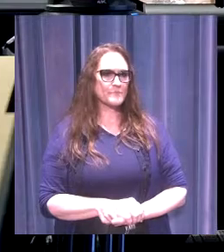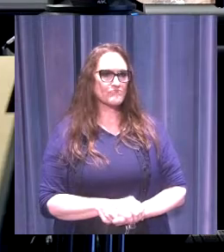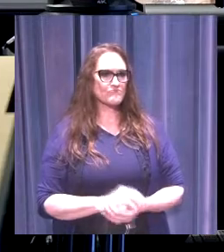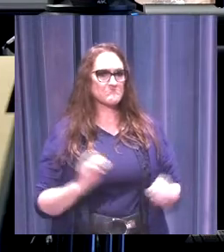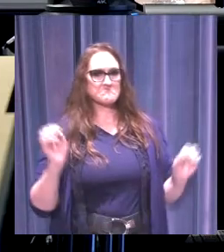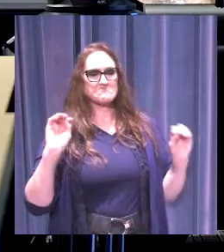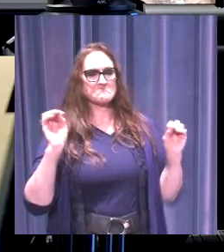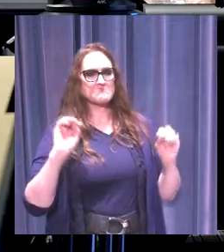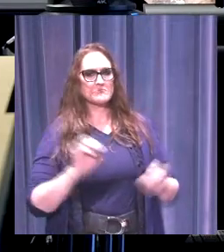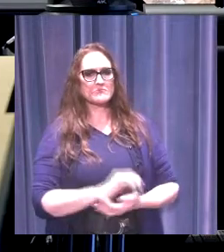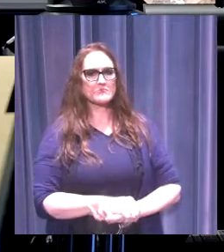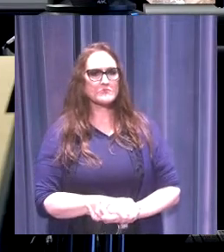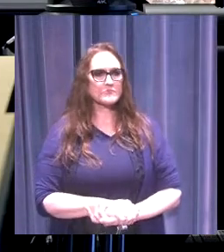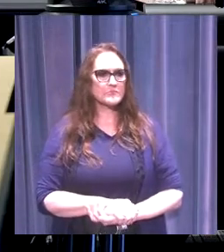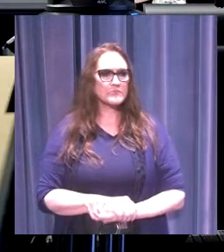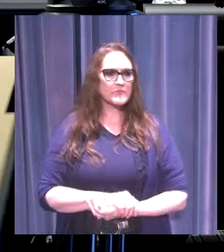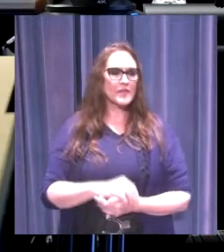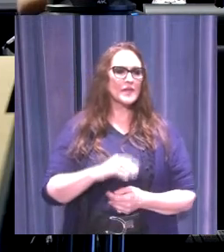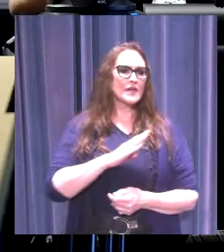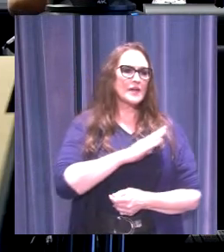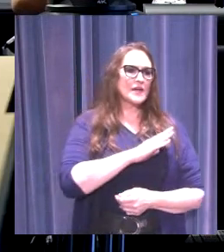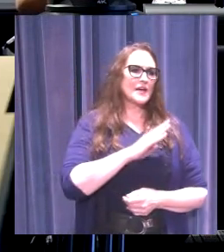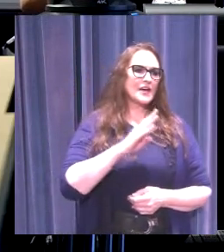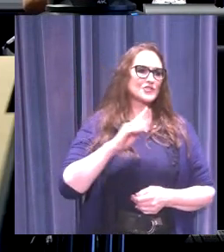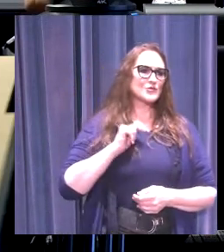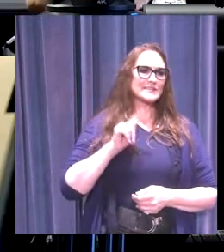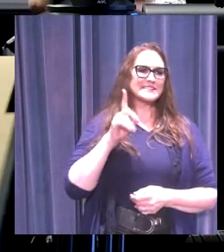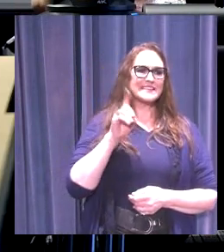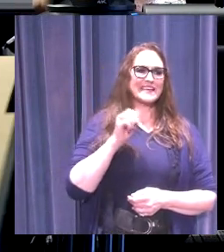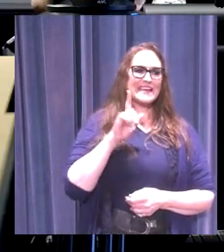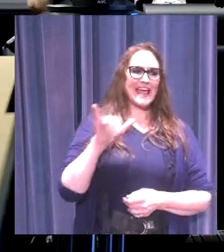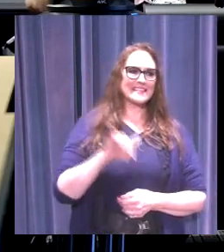I have nothing. Trustee Daly?